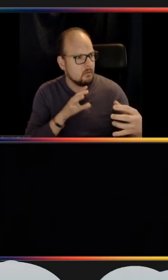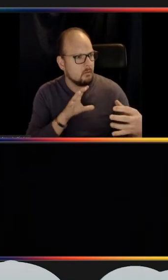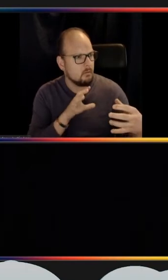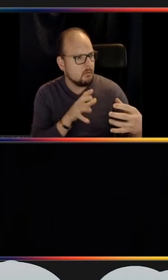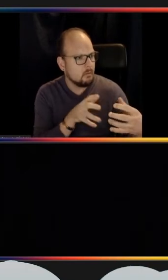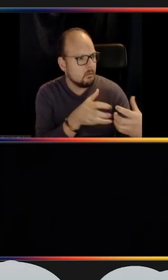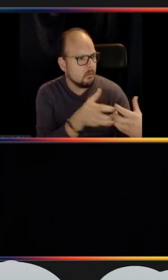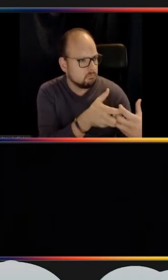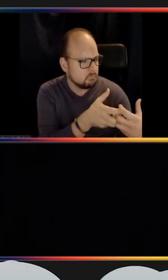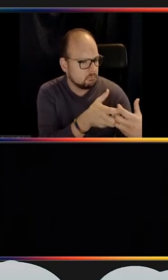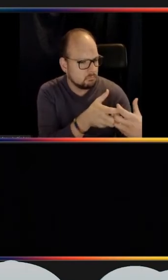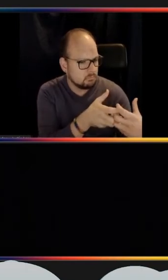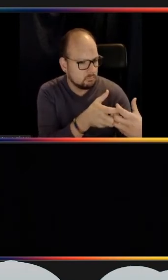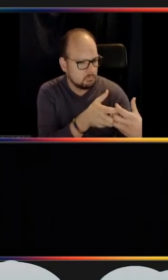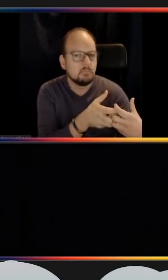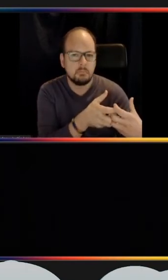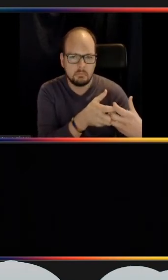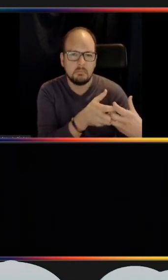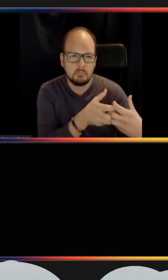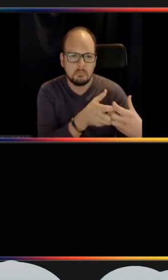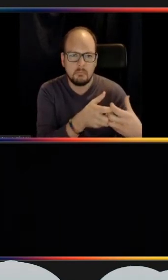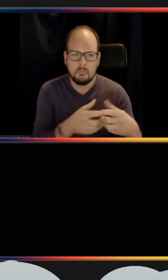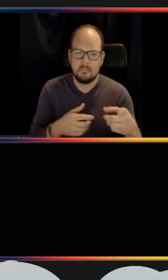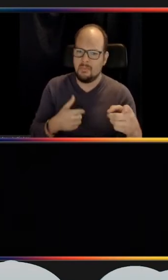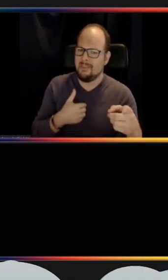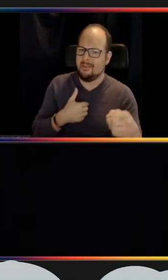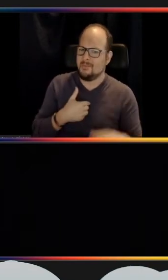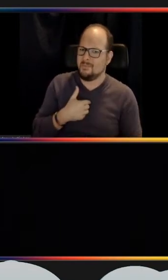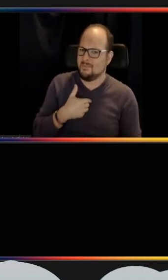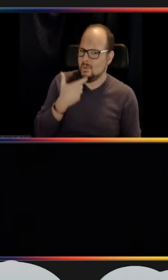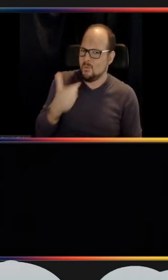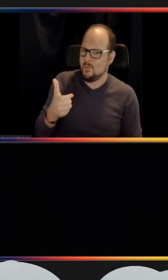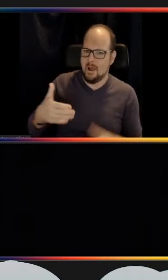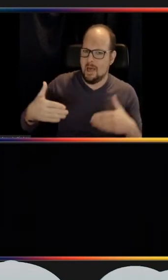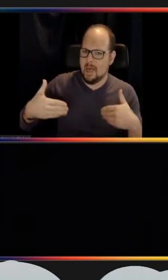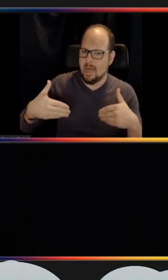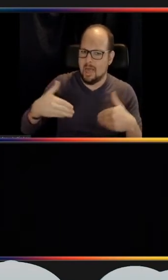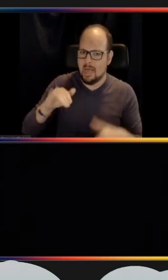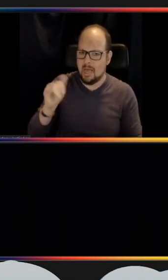it started really clicking. I haven't watched that yet. I have to. Jane the Virgin.